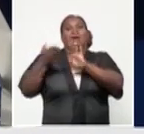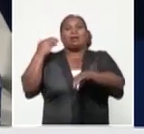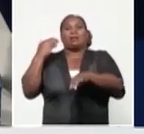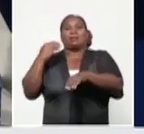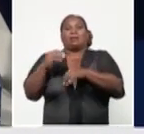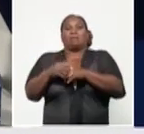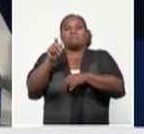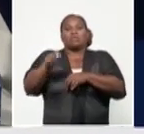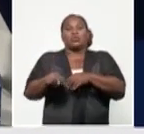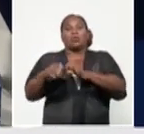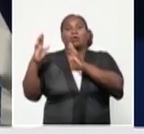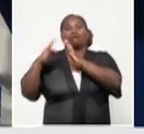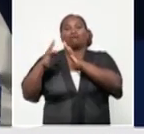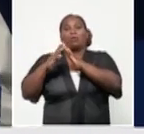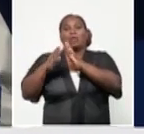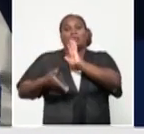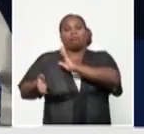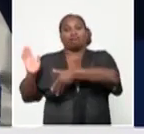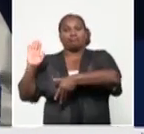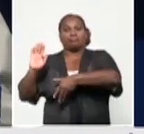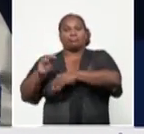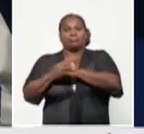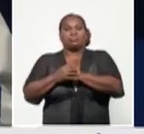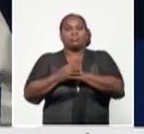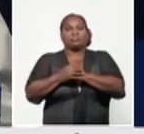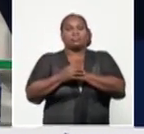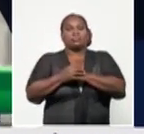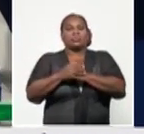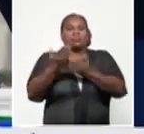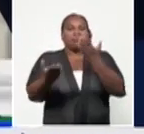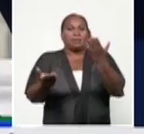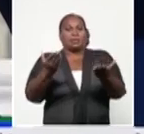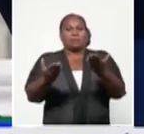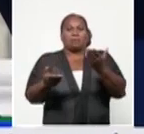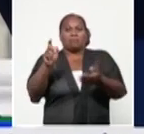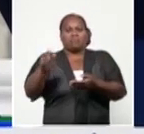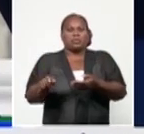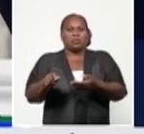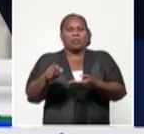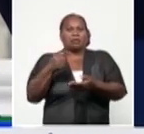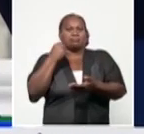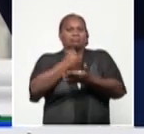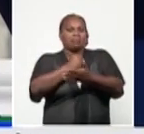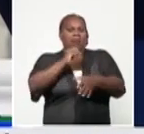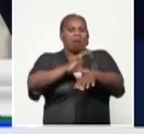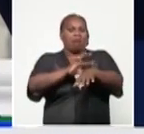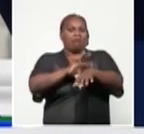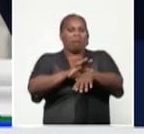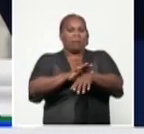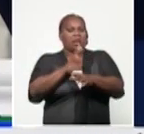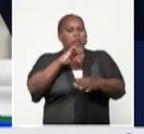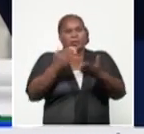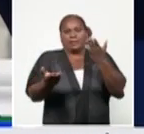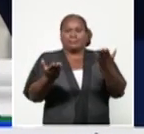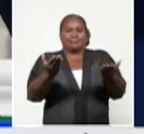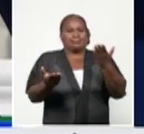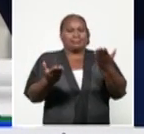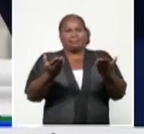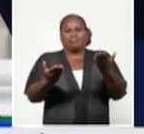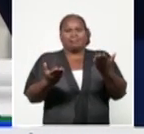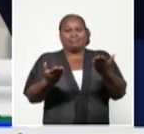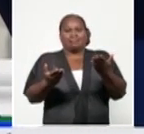when compared with the number of positive cases diagnosed yesterday, and is why there are still so many active